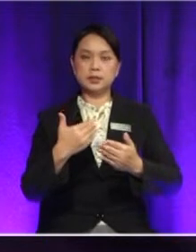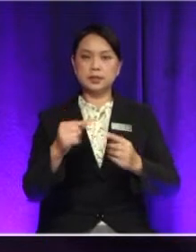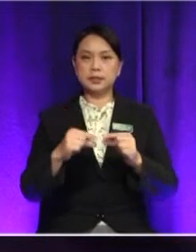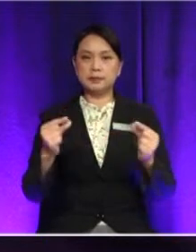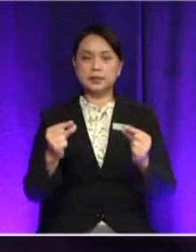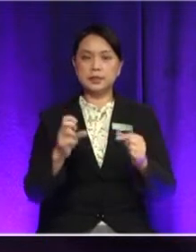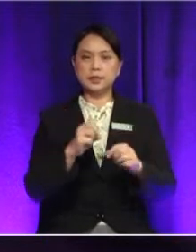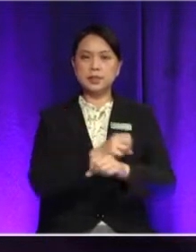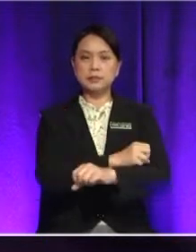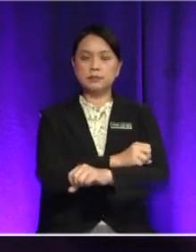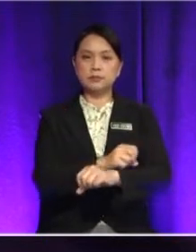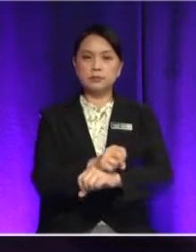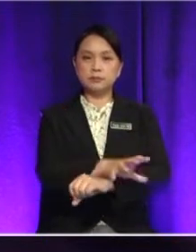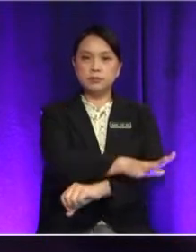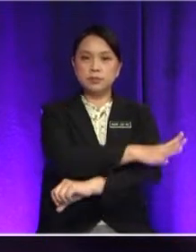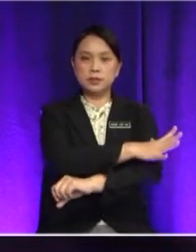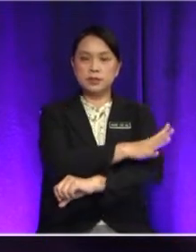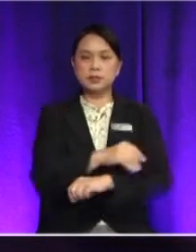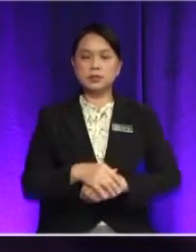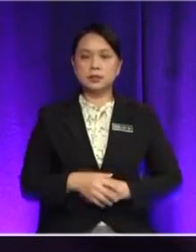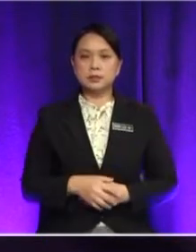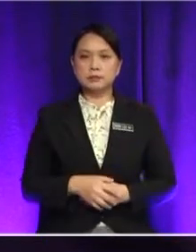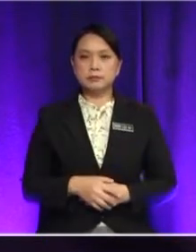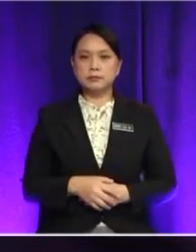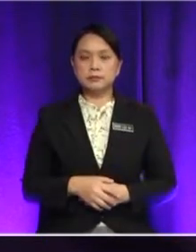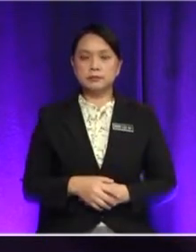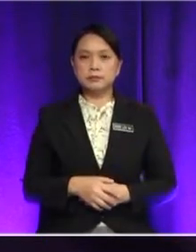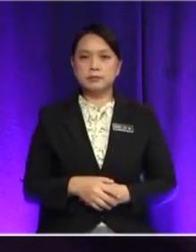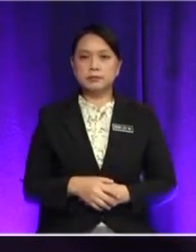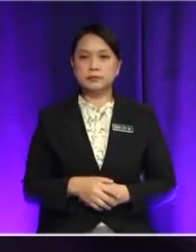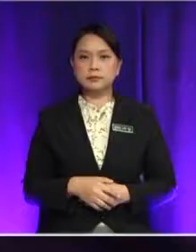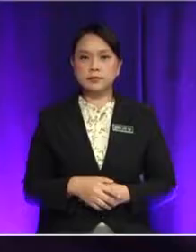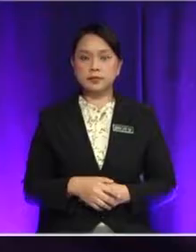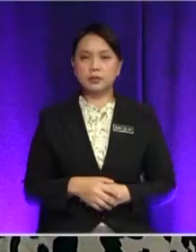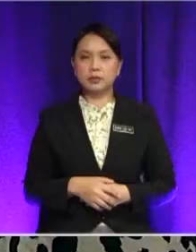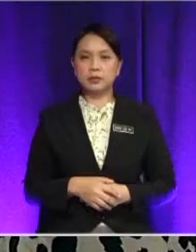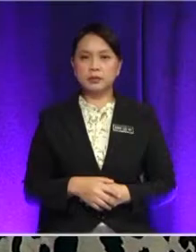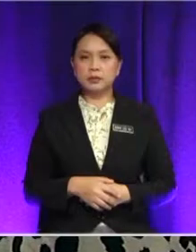growth, longer, no, and them. Okay, this is after the gap, yeah? Influence,